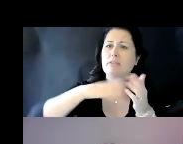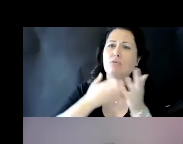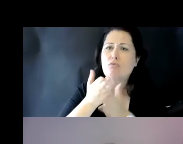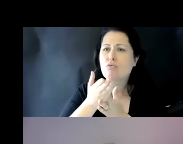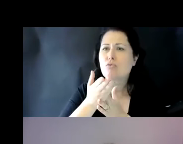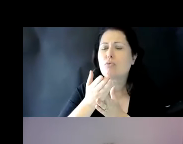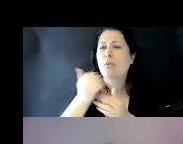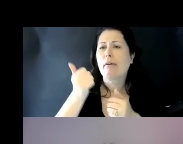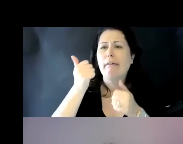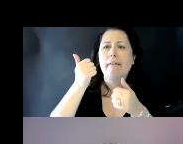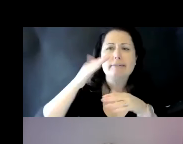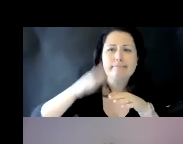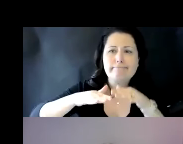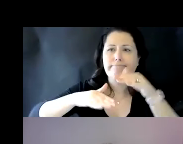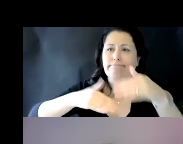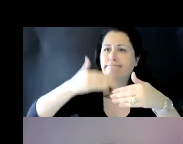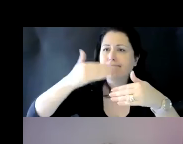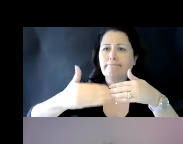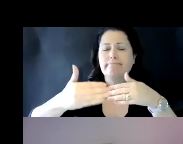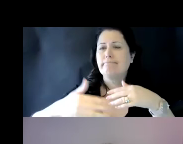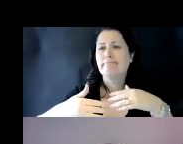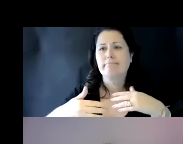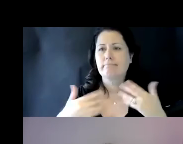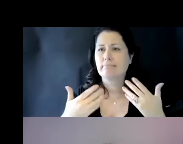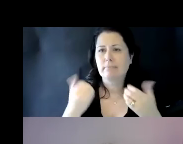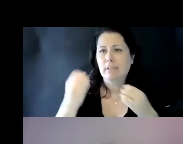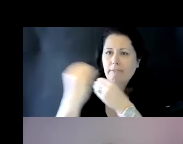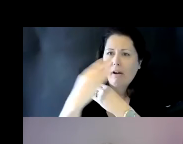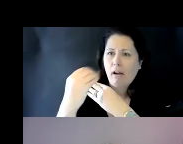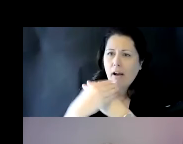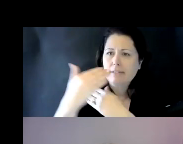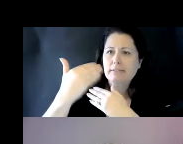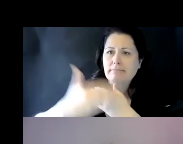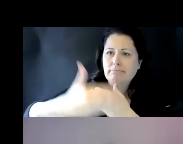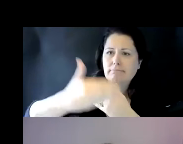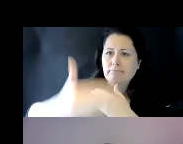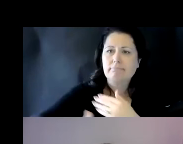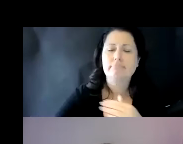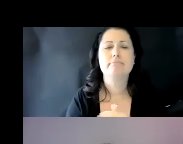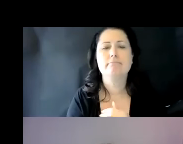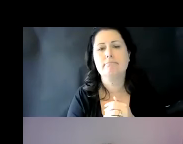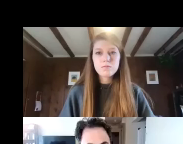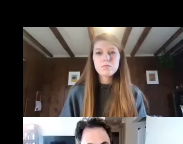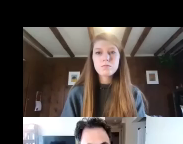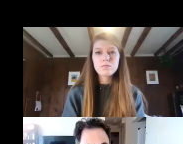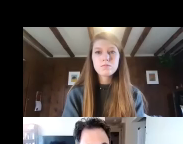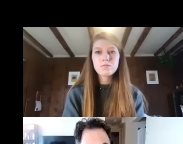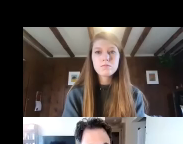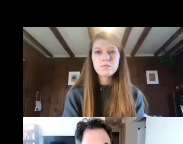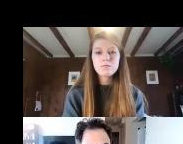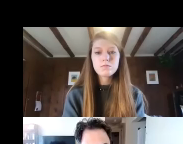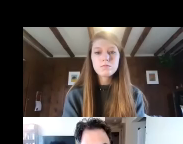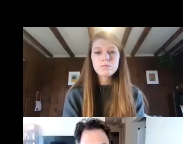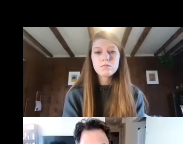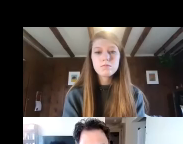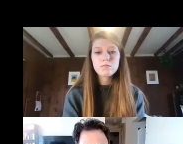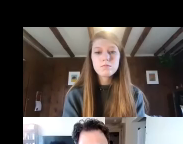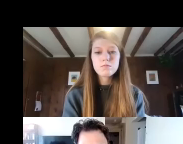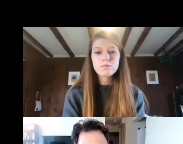us at every single stage, guiding us and advising us and working with us. It's funded by the NIHR